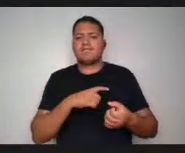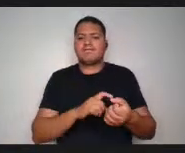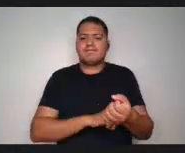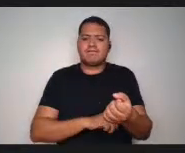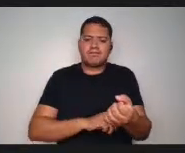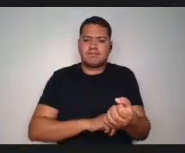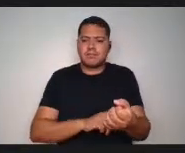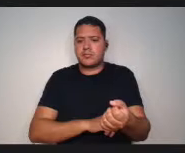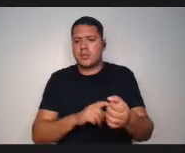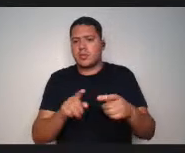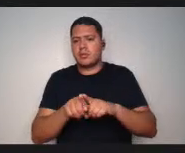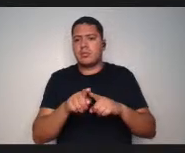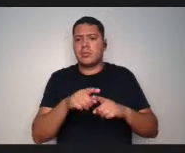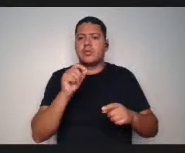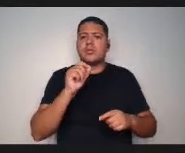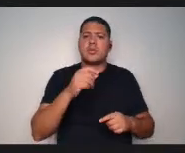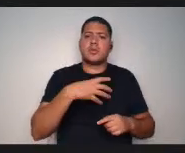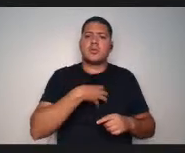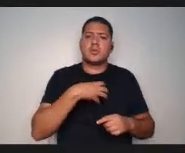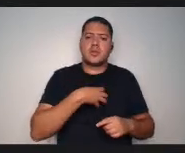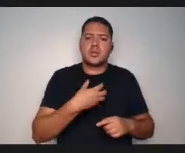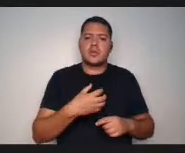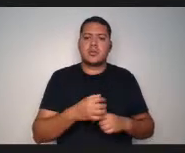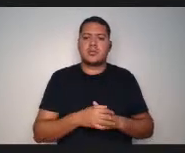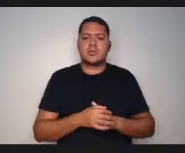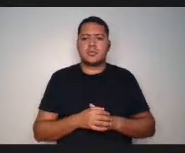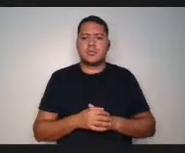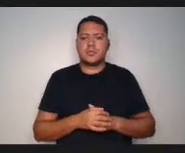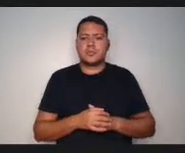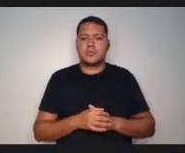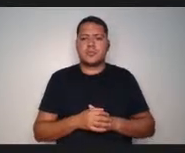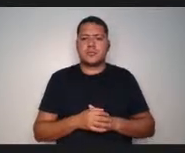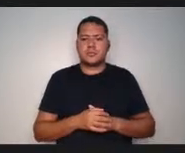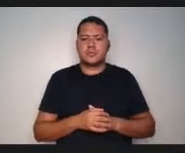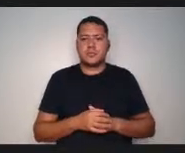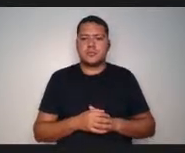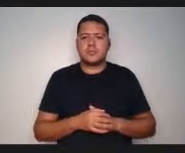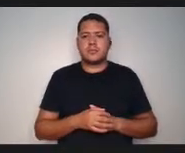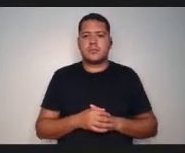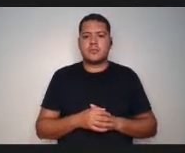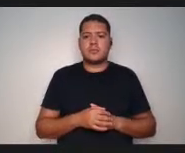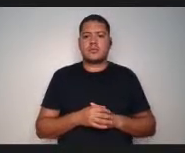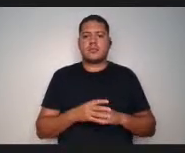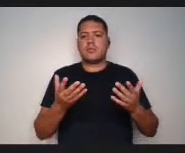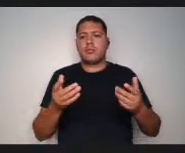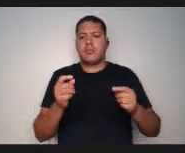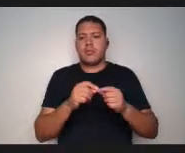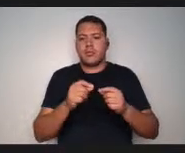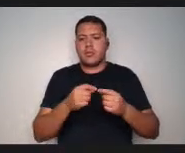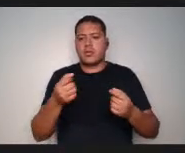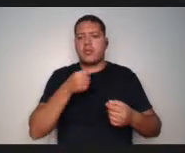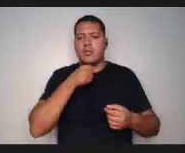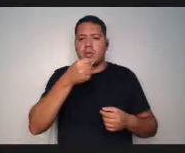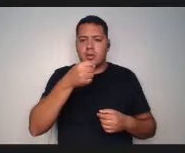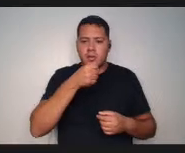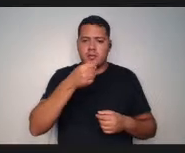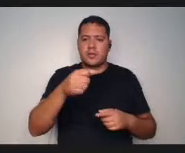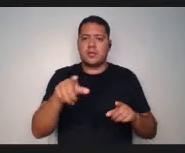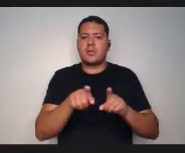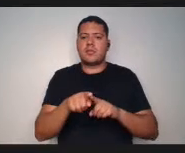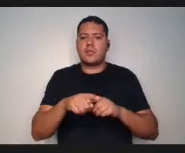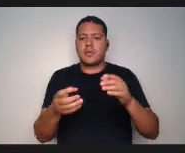They conducted interviews with key informants, and they developed an intervention team which consisted of the